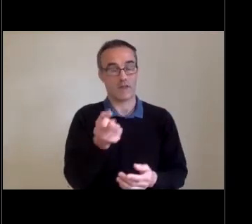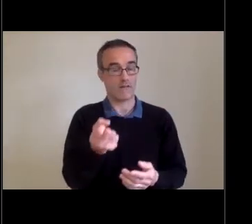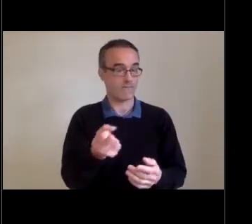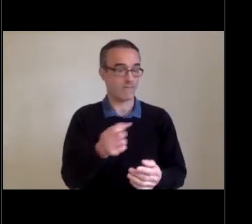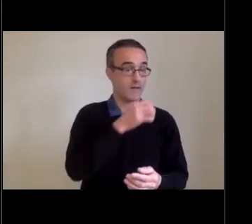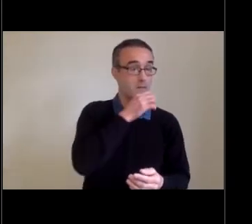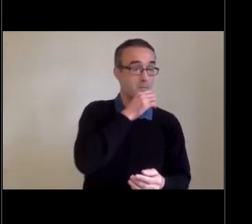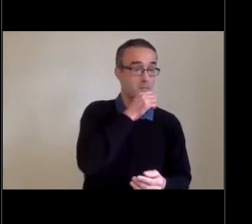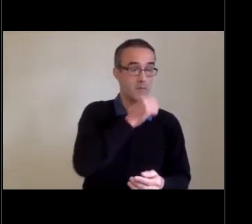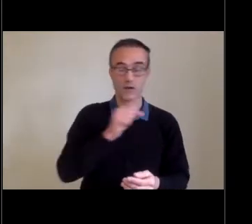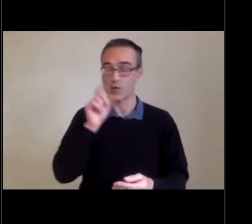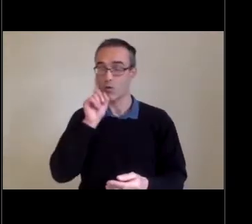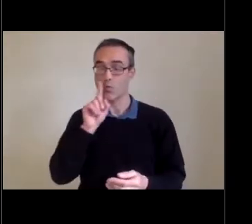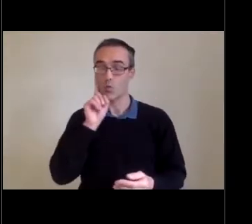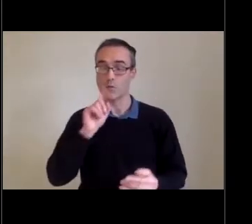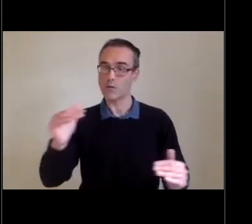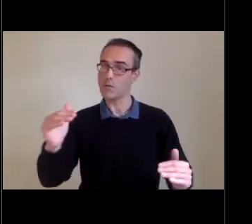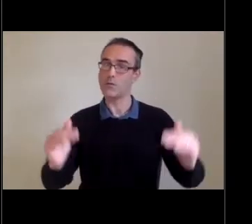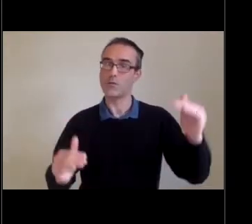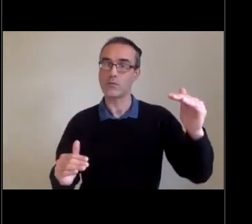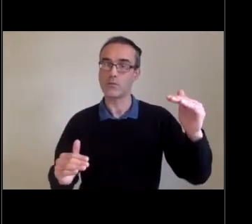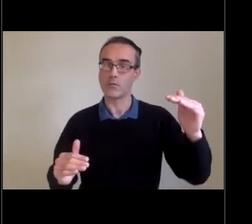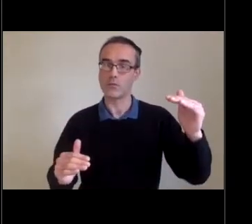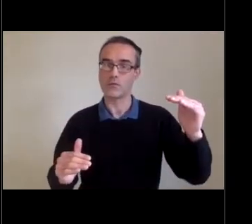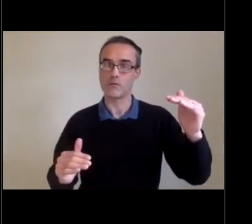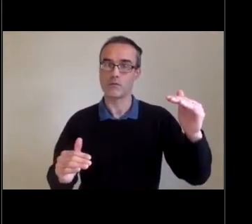the over parity that we had on